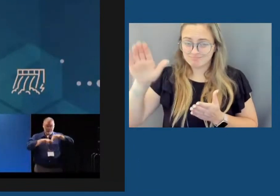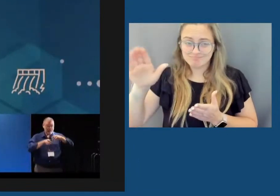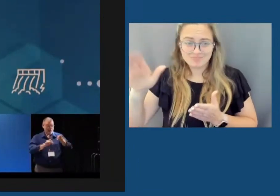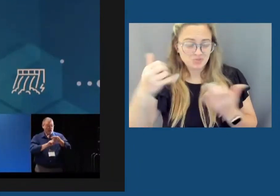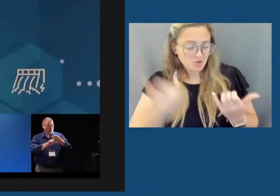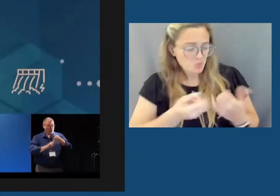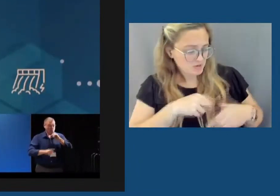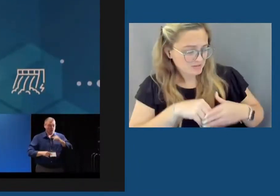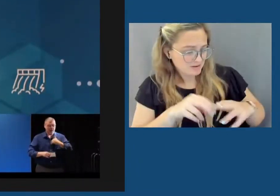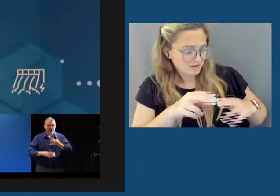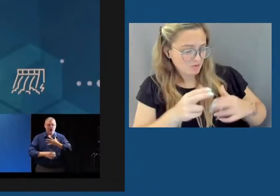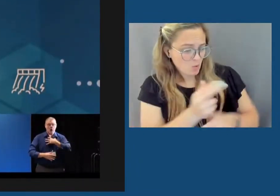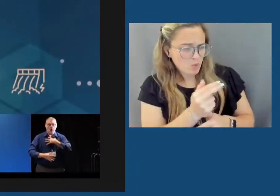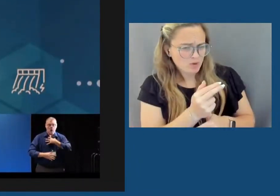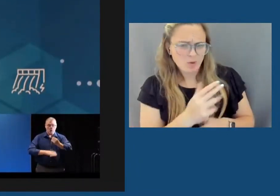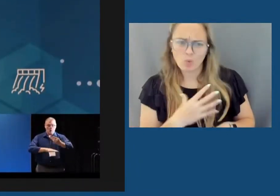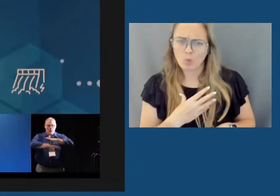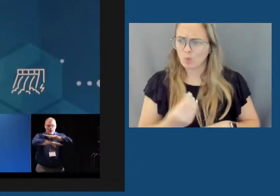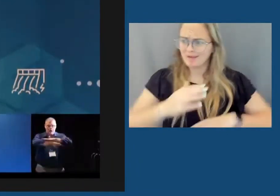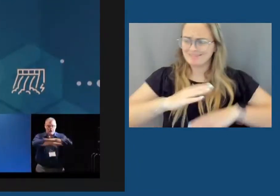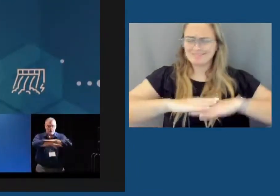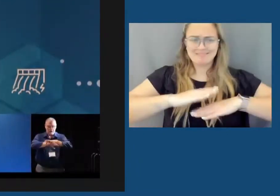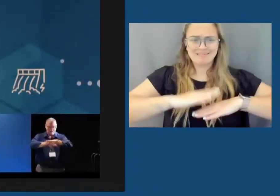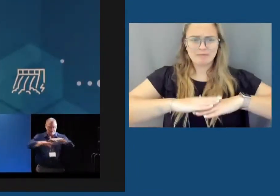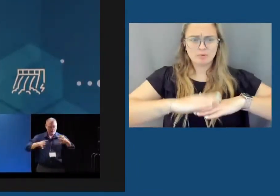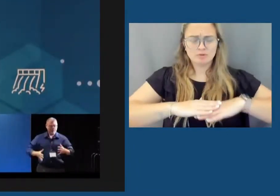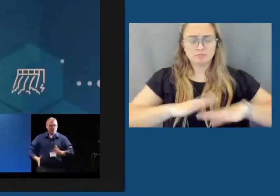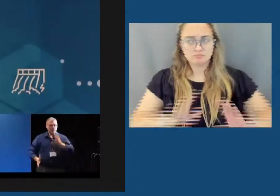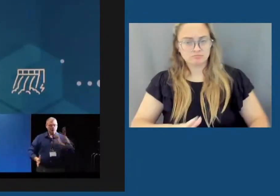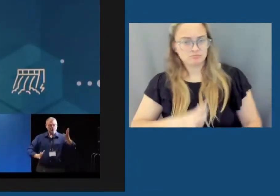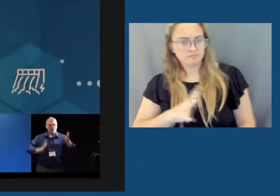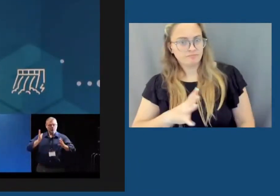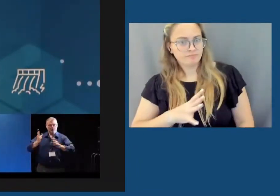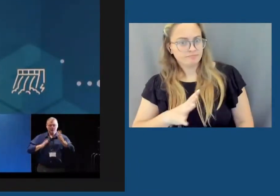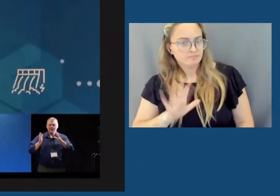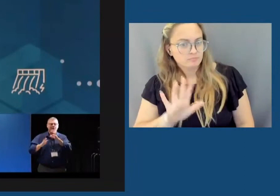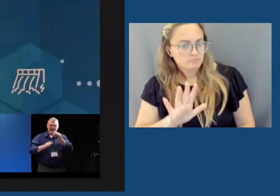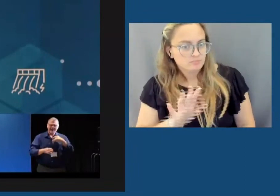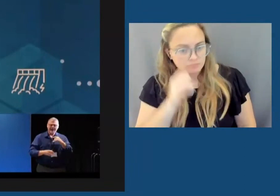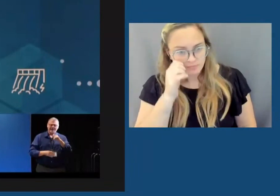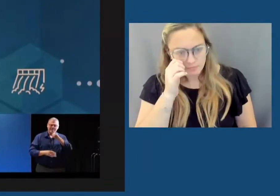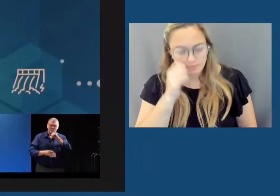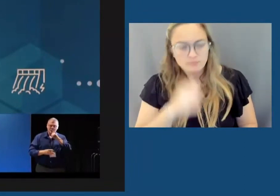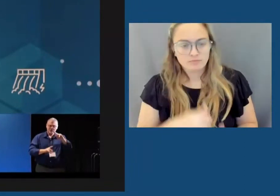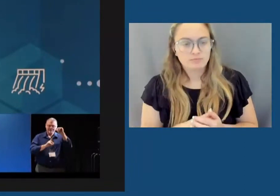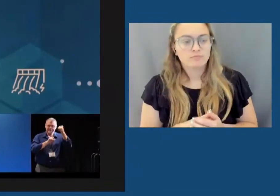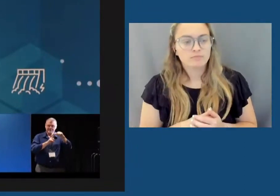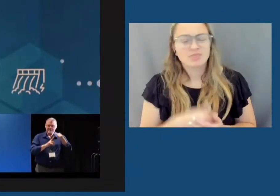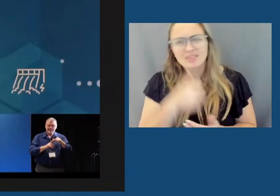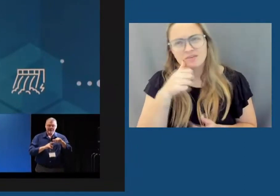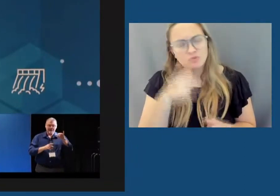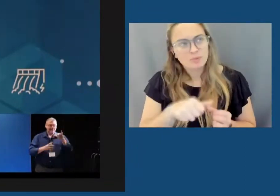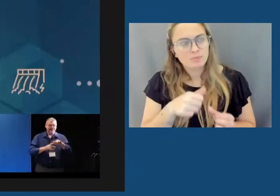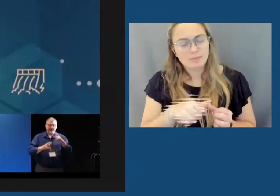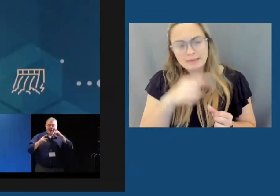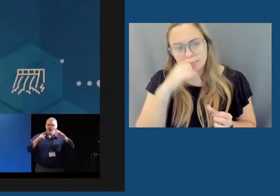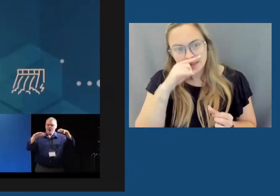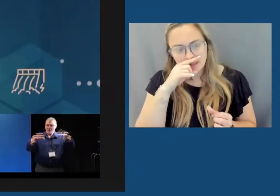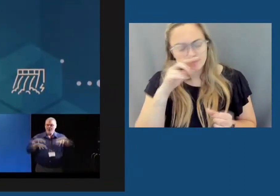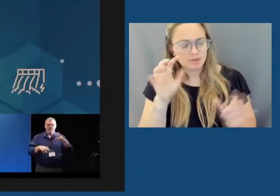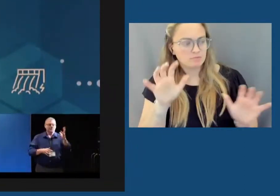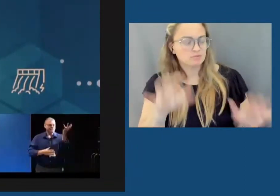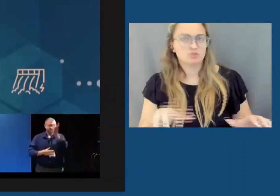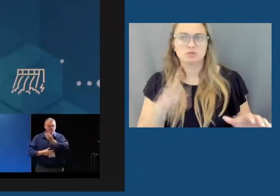actually had white tablecloths in a restaurant was very fancy to me. And I remember being a kid and just being awestruck by the grandeur of this